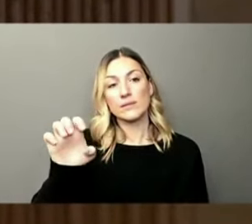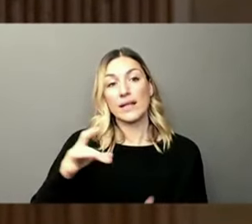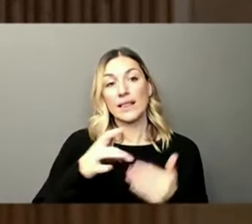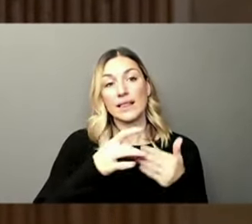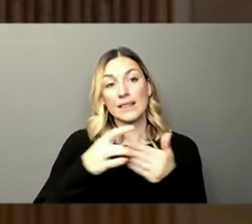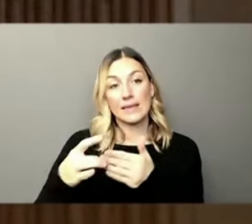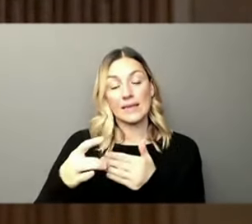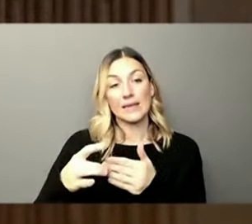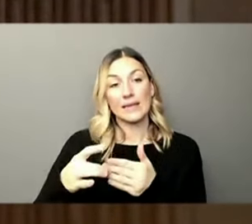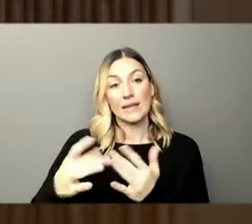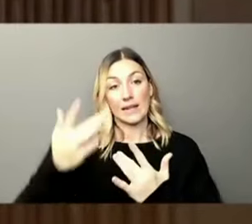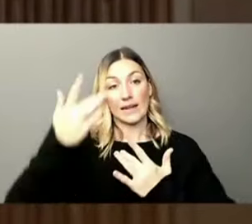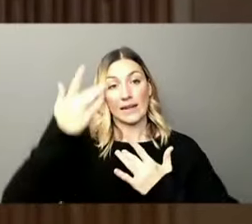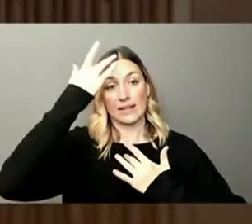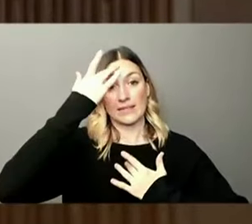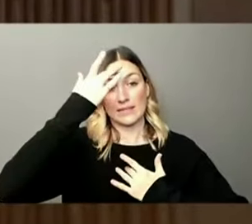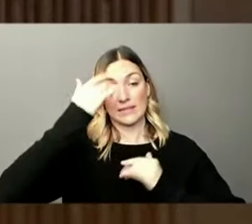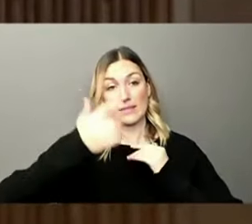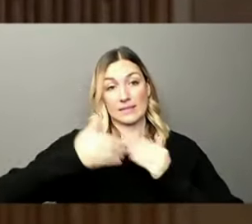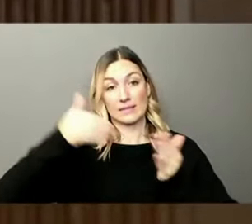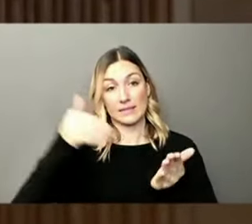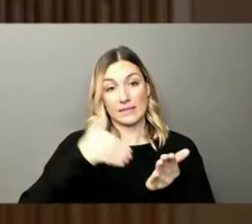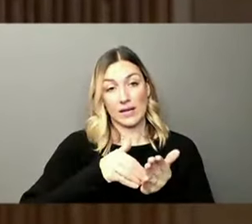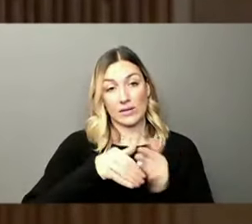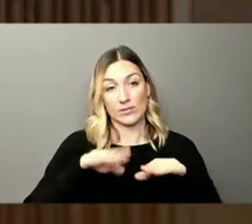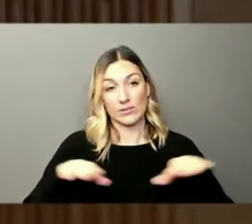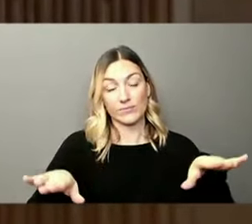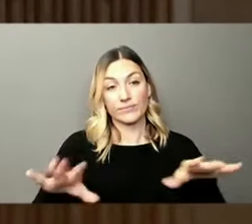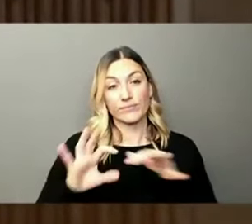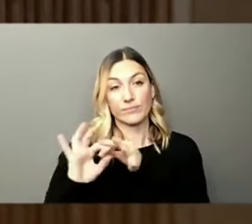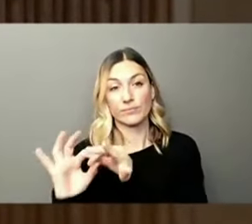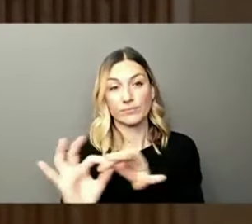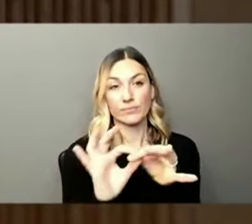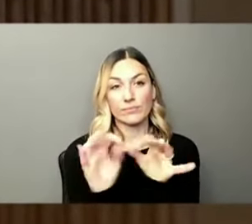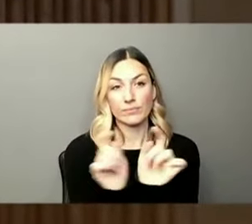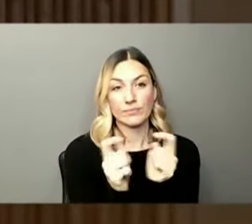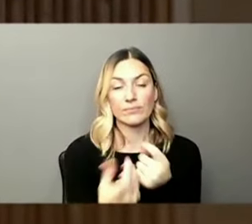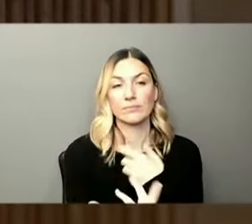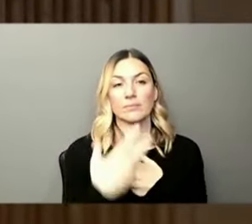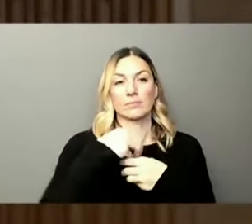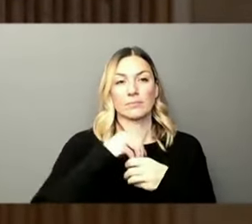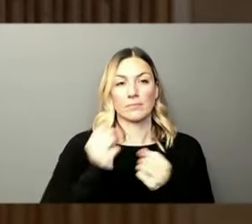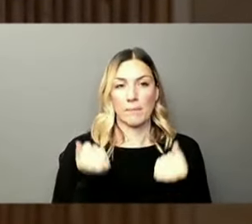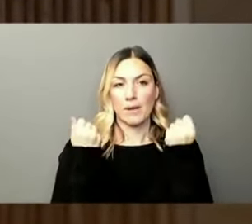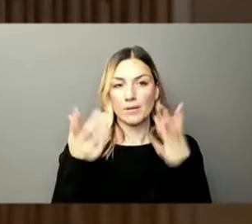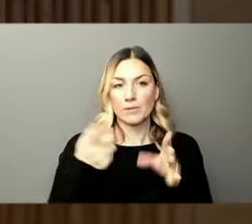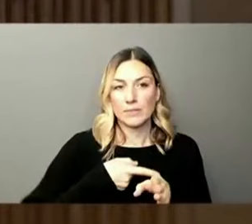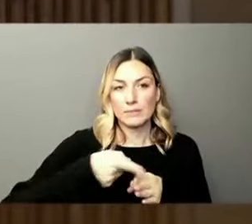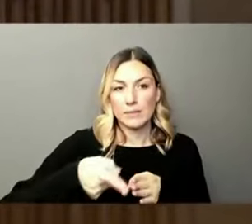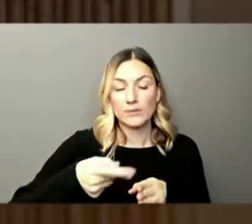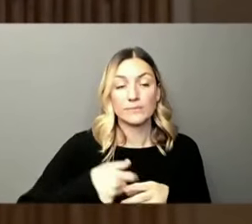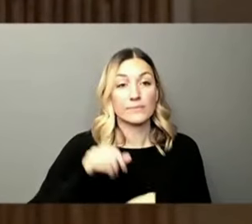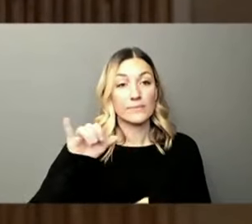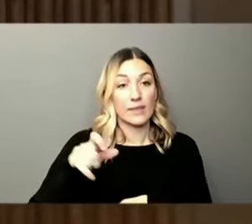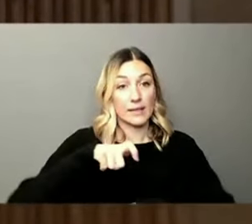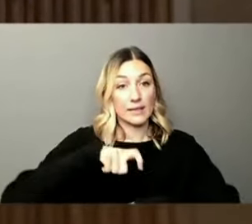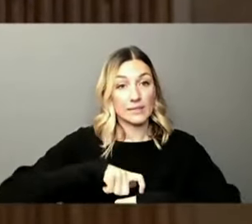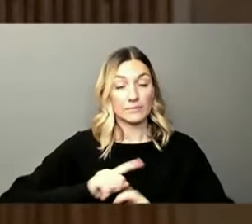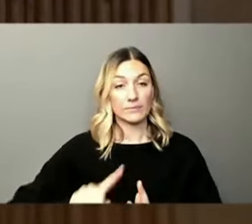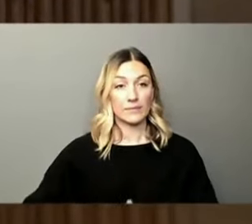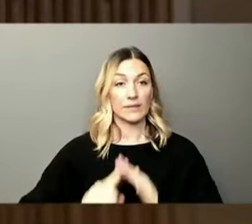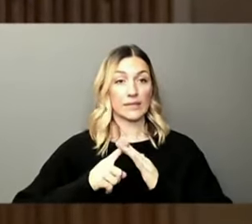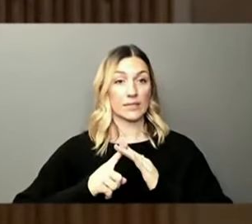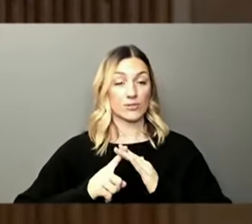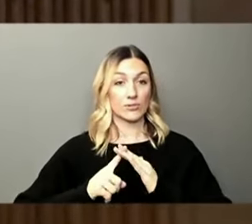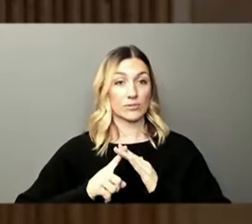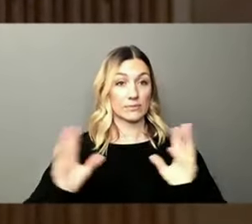disease doctor at Children's, who coordinates the team, which includes multiple specialists. At the time of our initial visit with them, my daughter